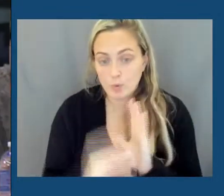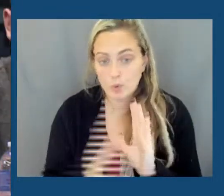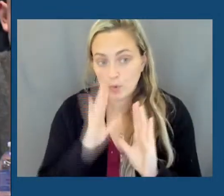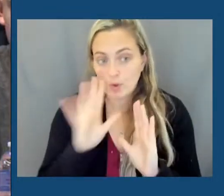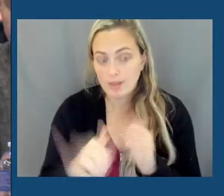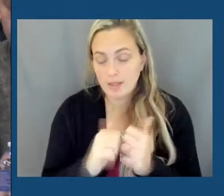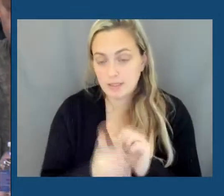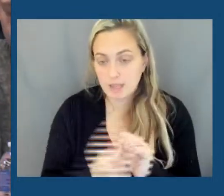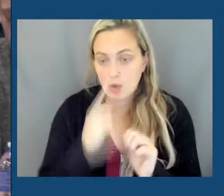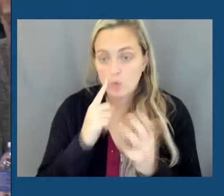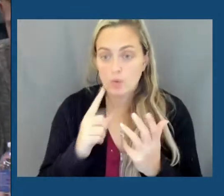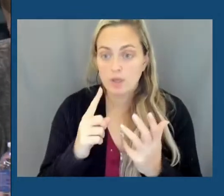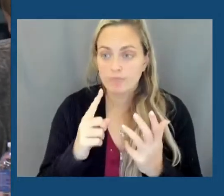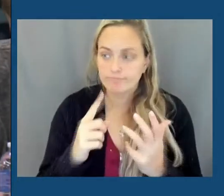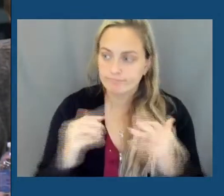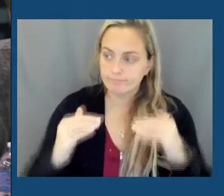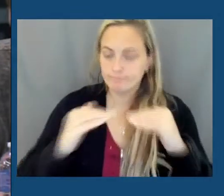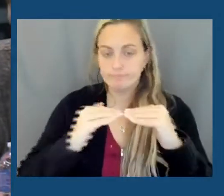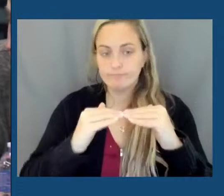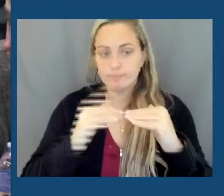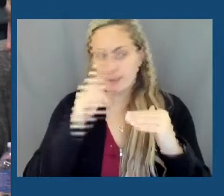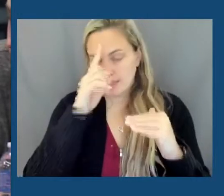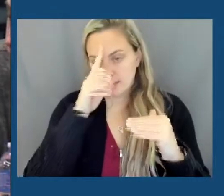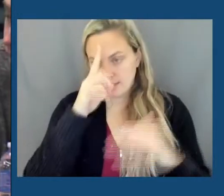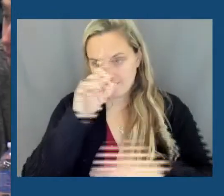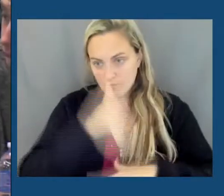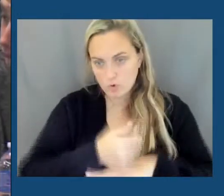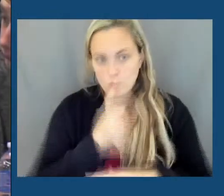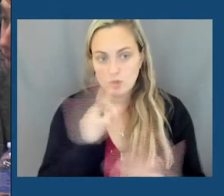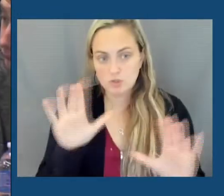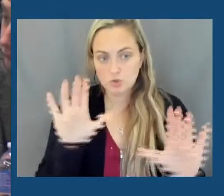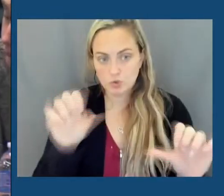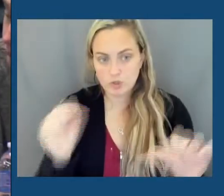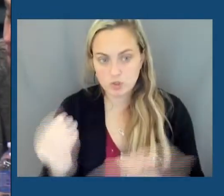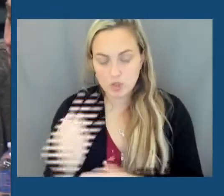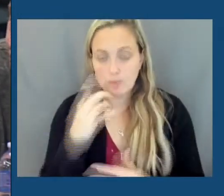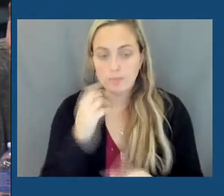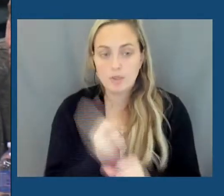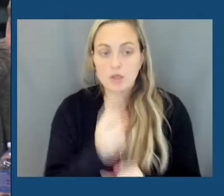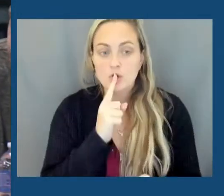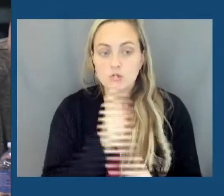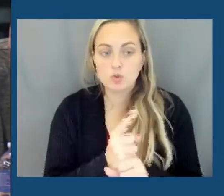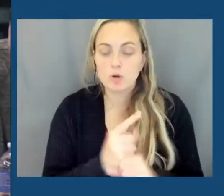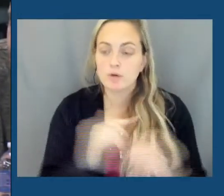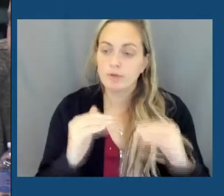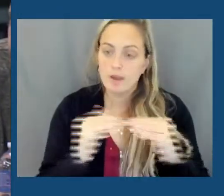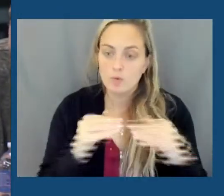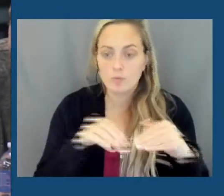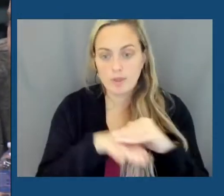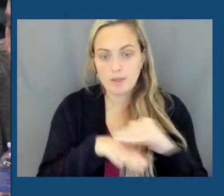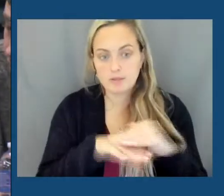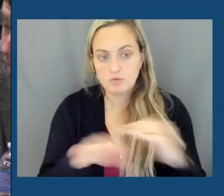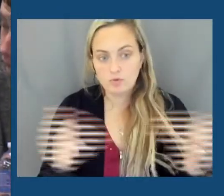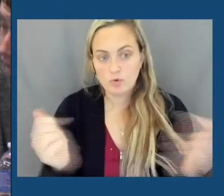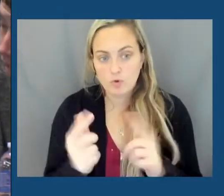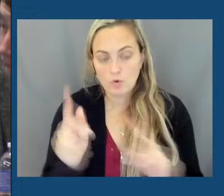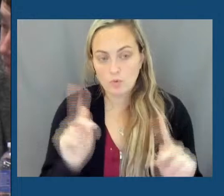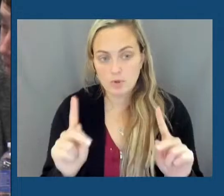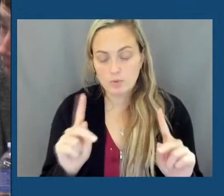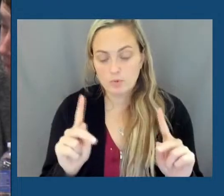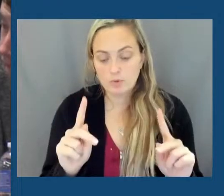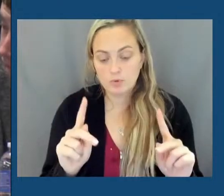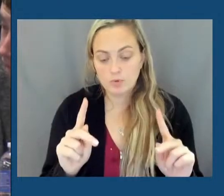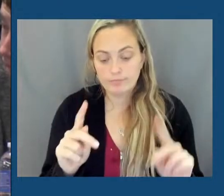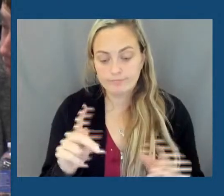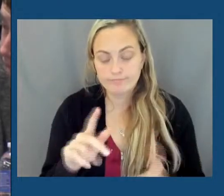level the playing field. I really think the framework does a great job at making sure there's equitable access for everybody to reap the benefits of